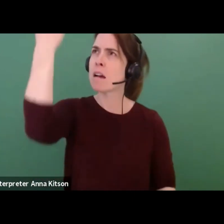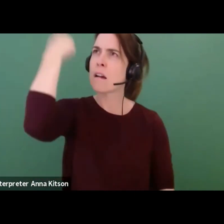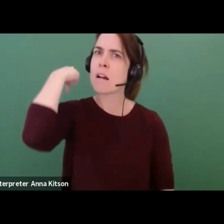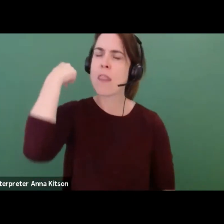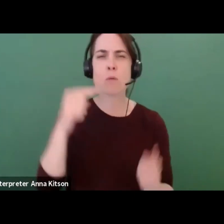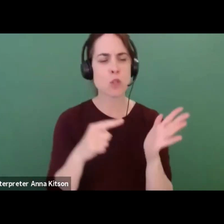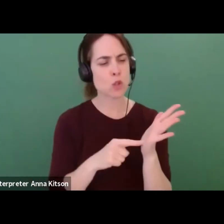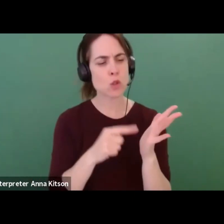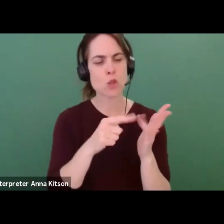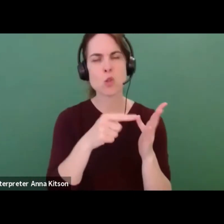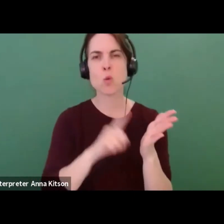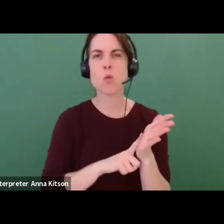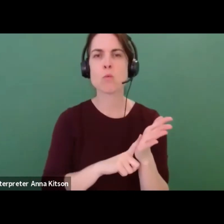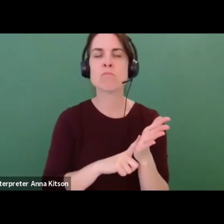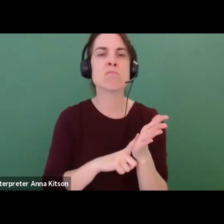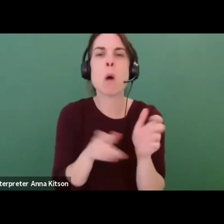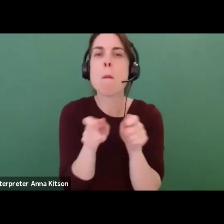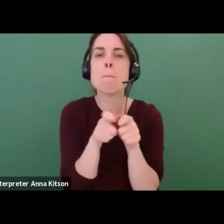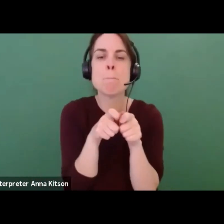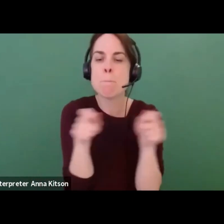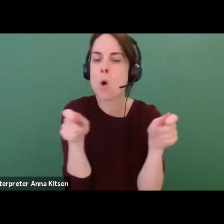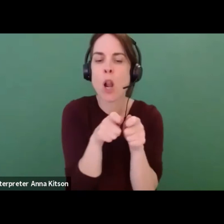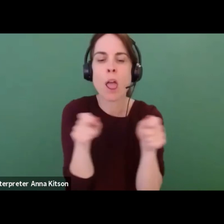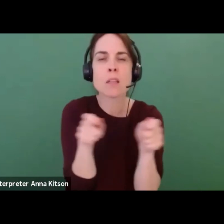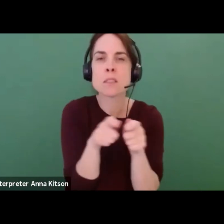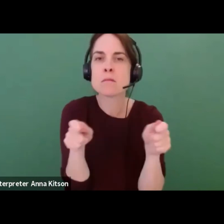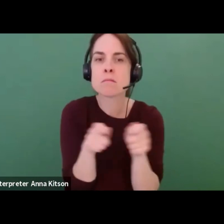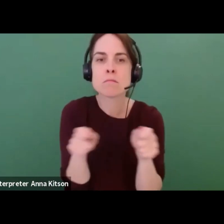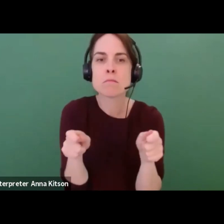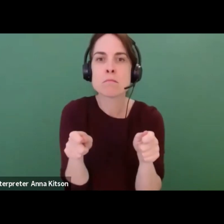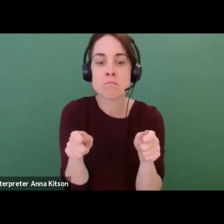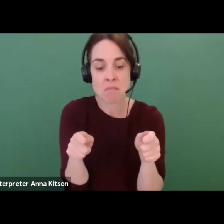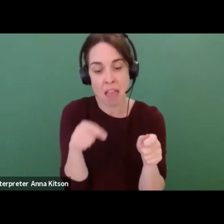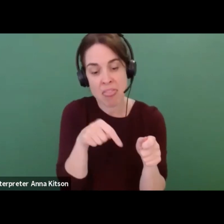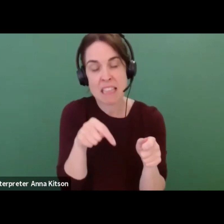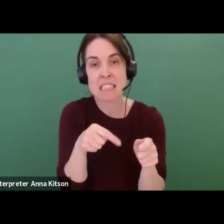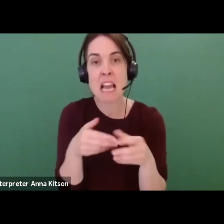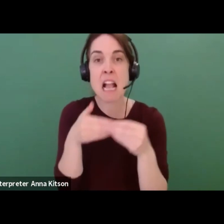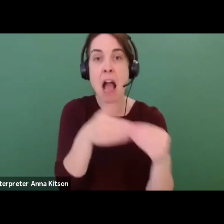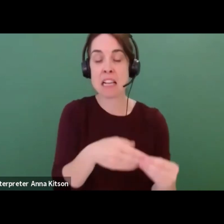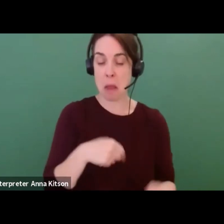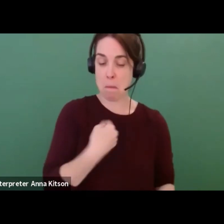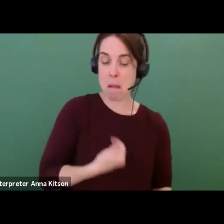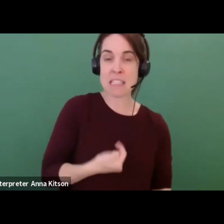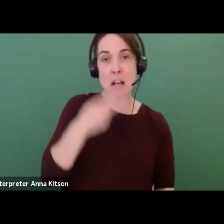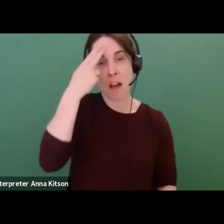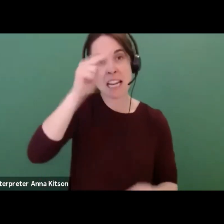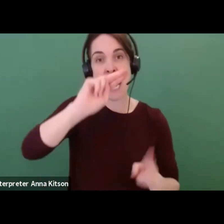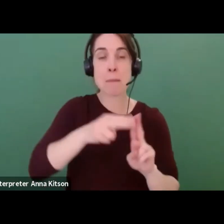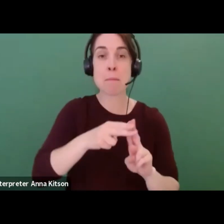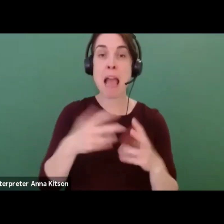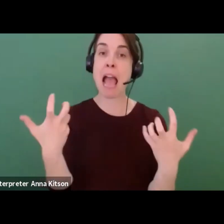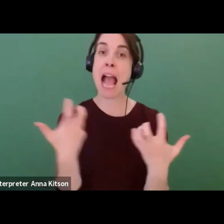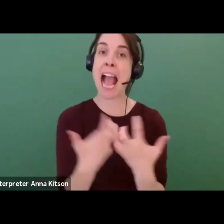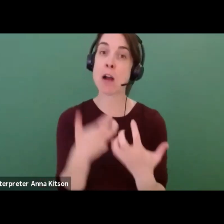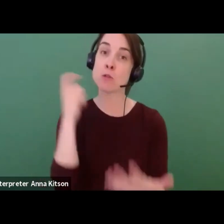if you like, what I call the How to Sue Guide. It wasn't actually called that, it had a posher